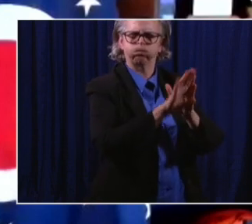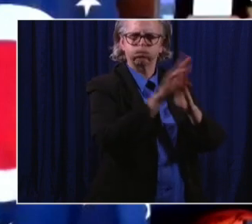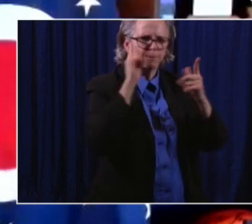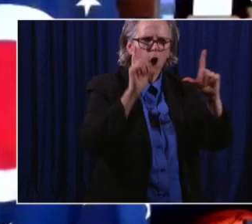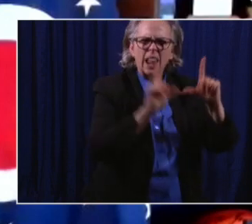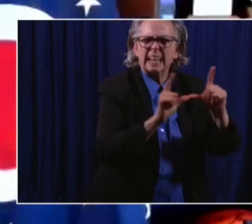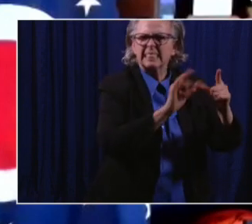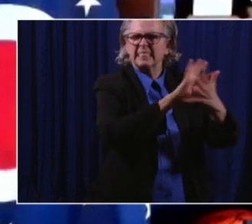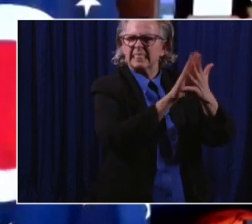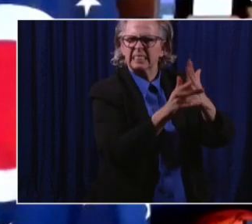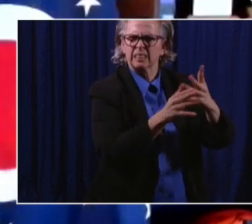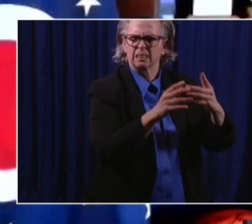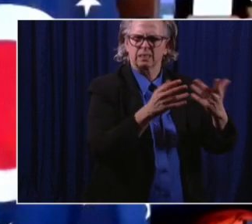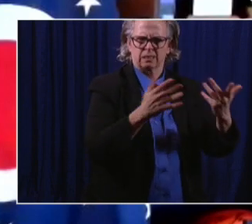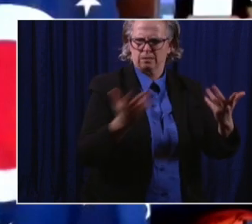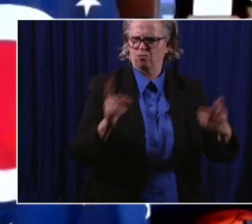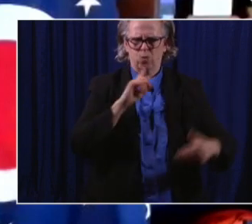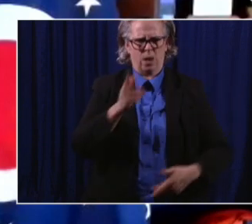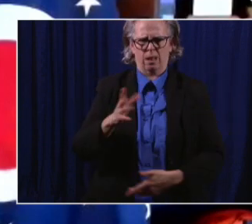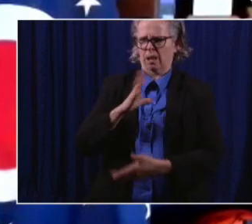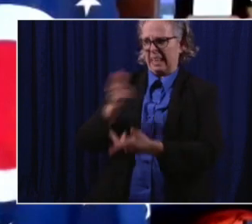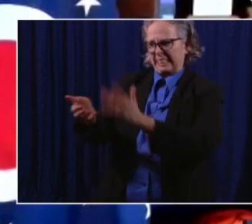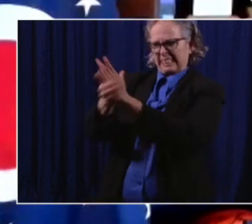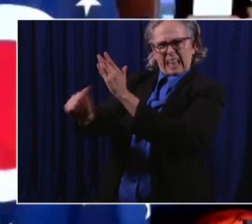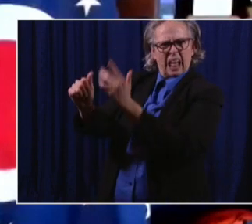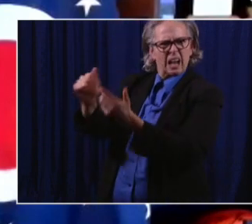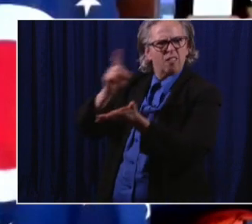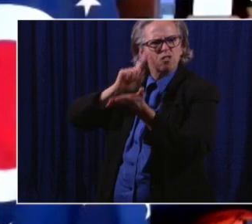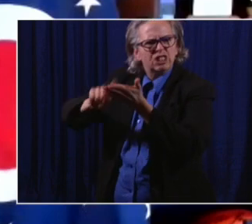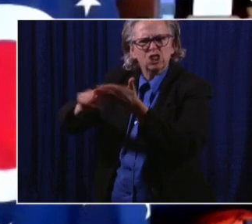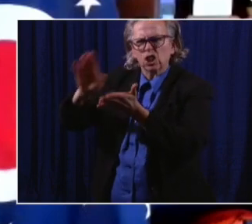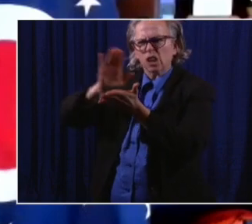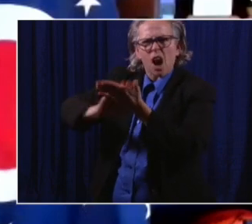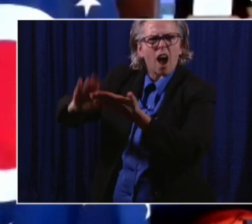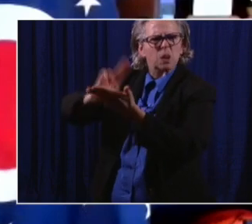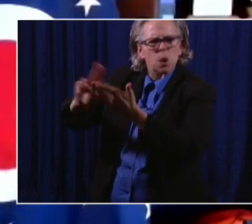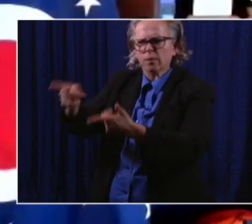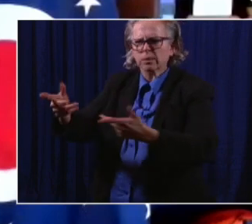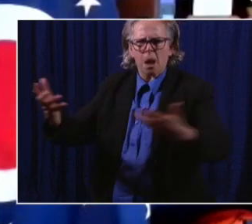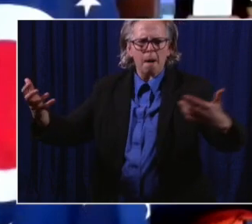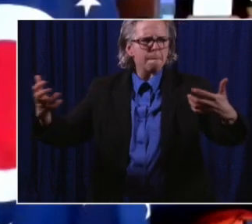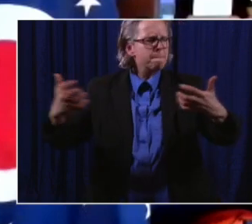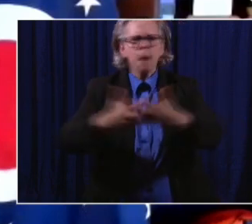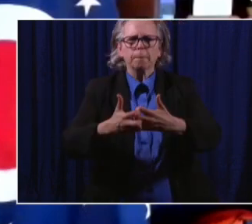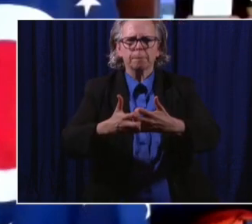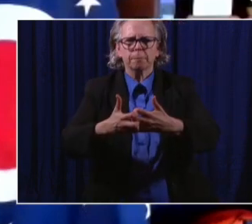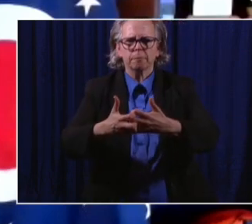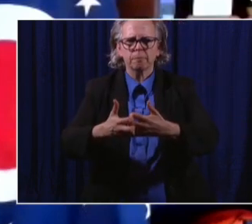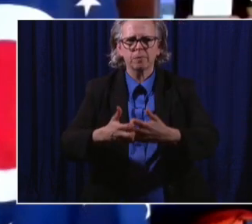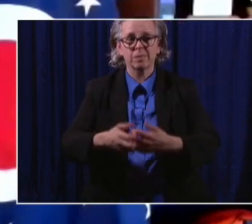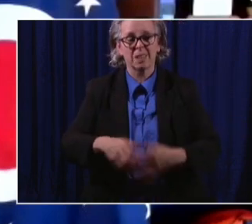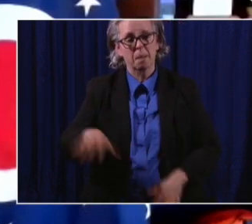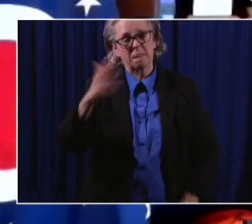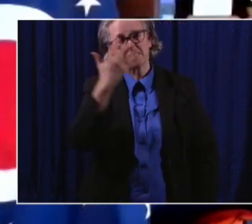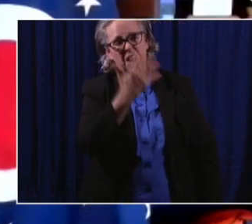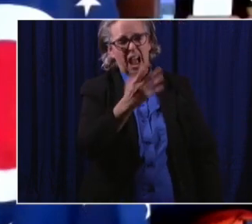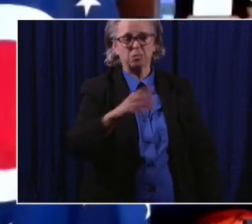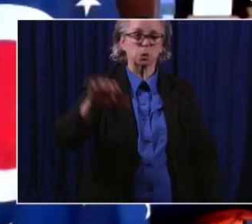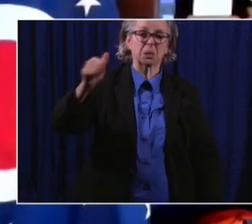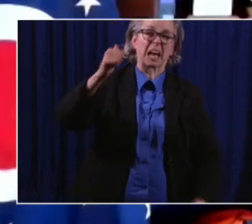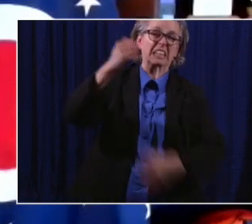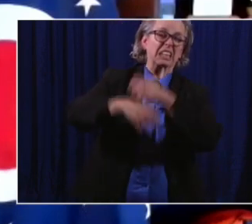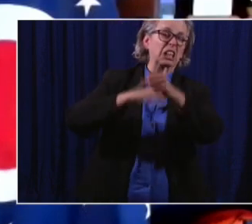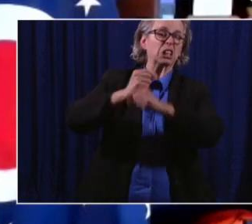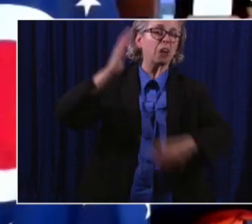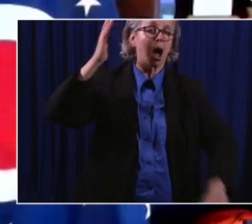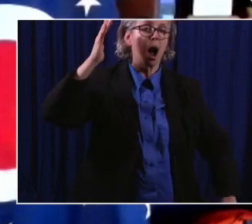that's happening in our colleges and universities. 5 or 10 years from now, there's going to be a great business